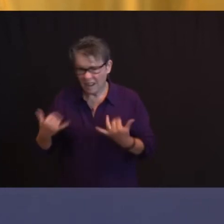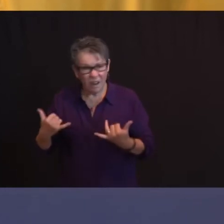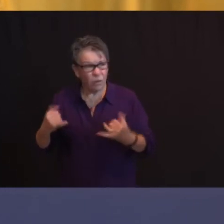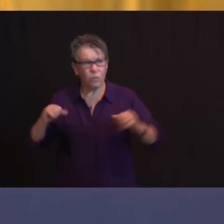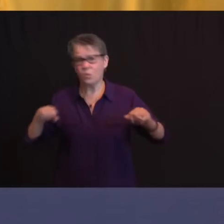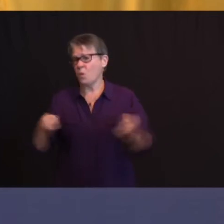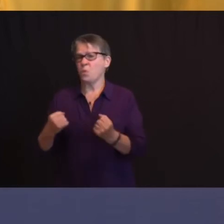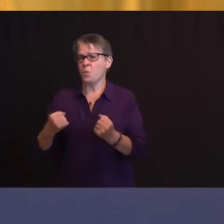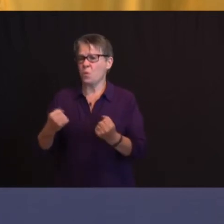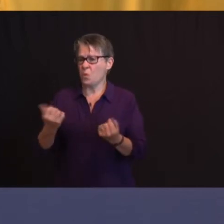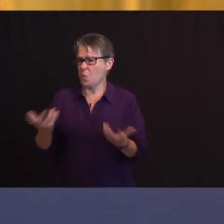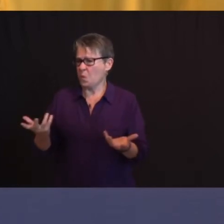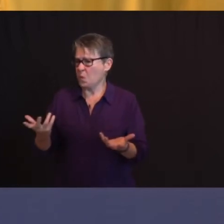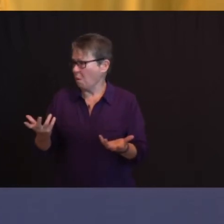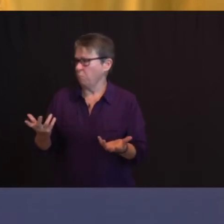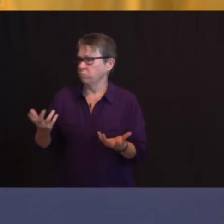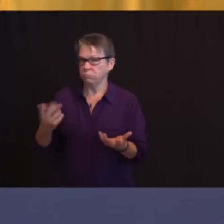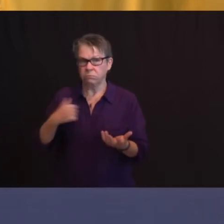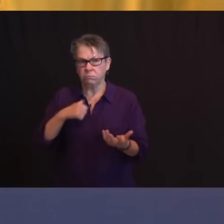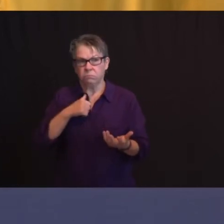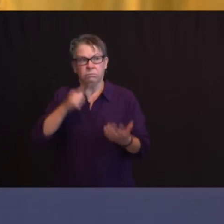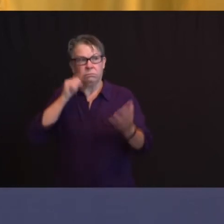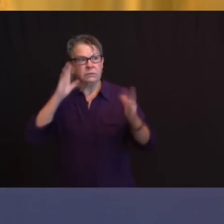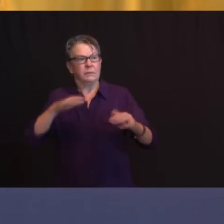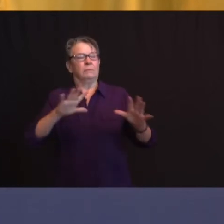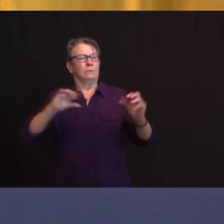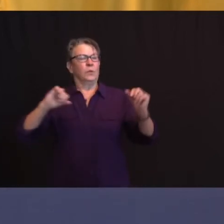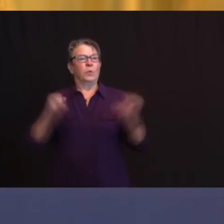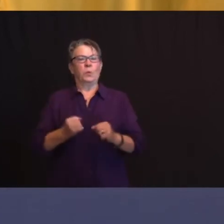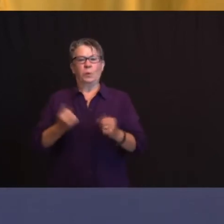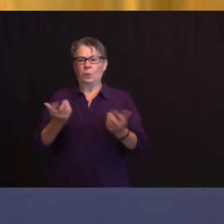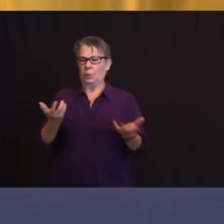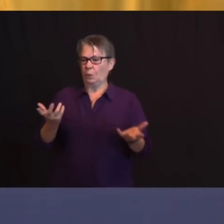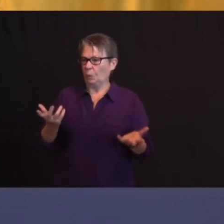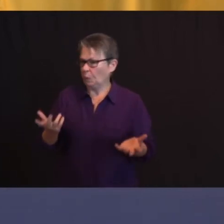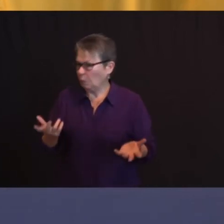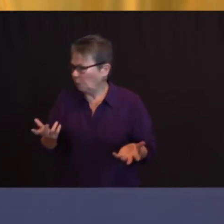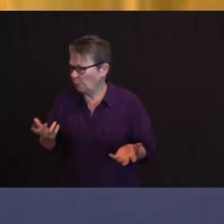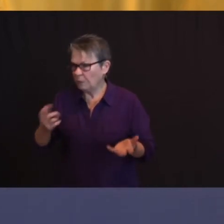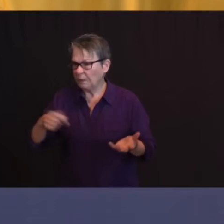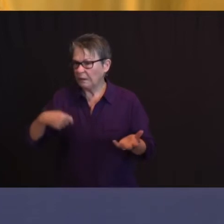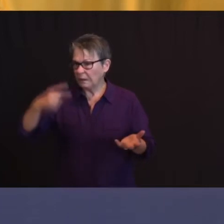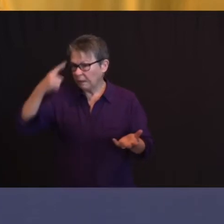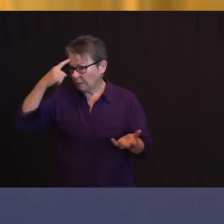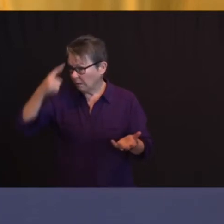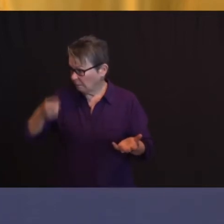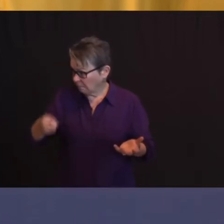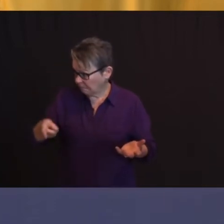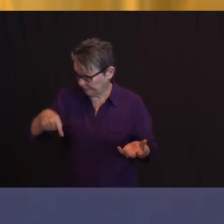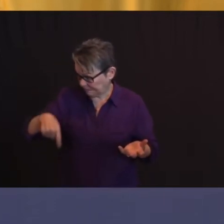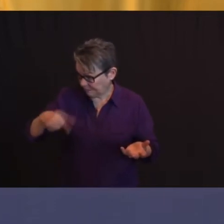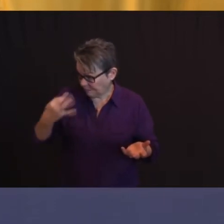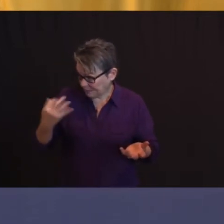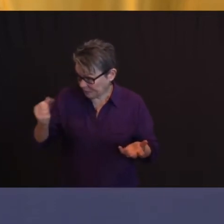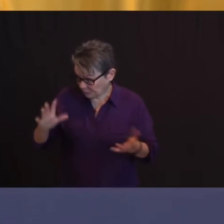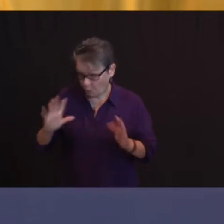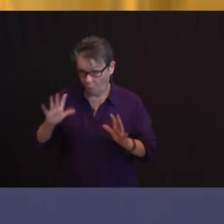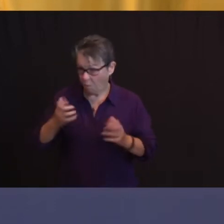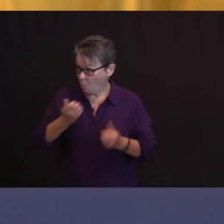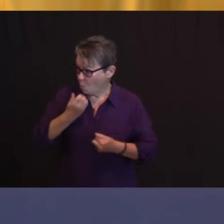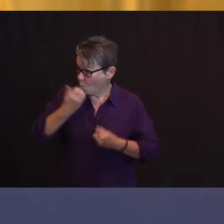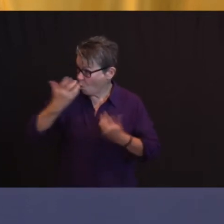got ahead of myself because I know it's going to be Friday, Saturday, and Sunday are going to be actually unseasonably warm, and that's a good thing. That'll keep us outside. We